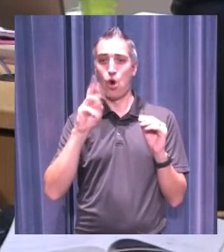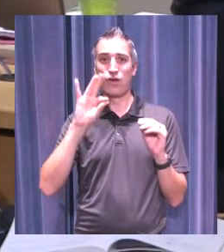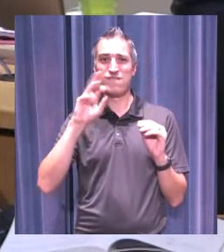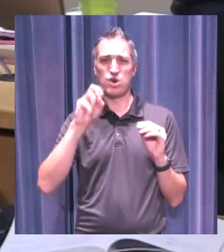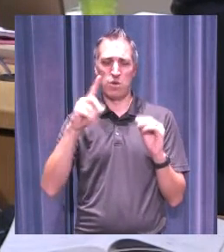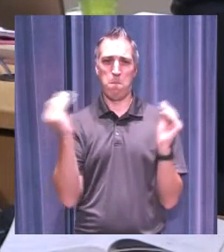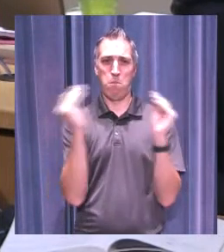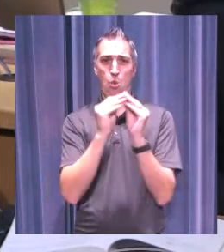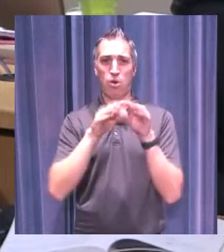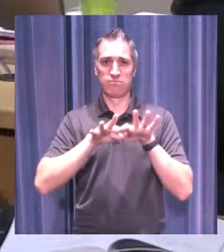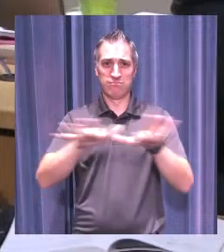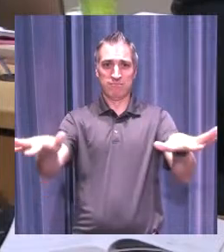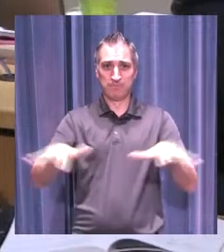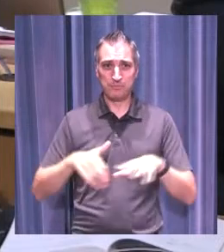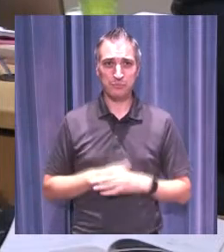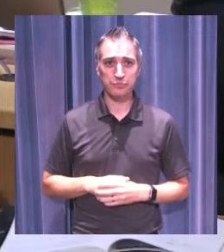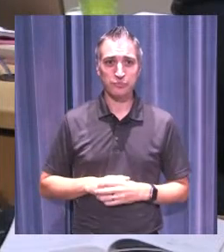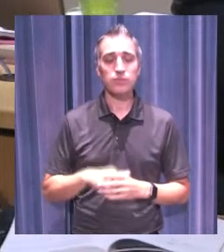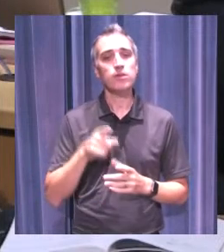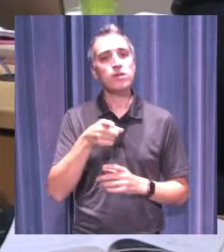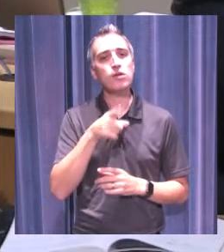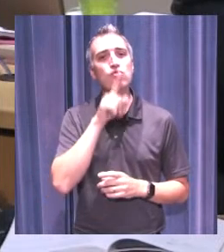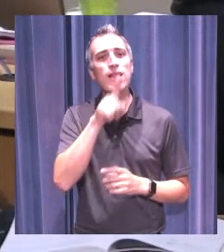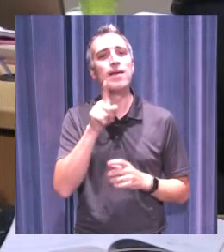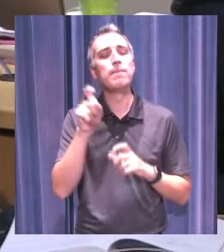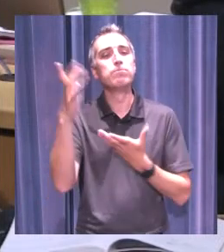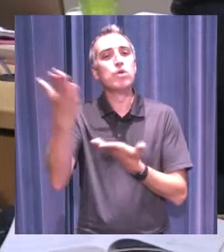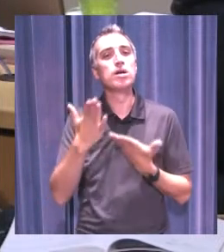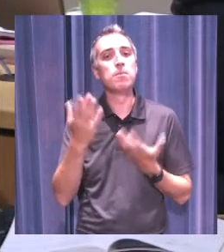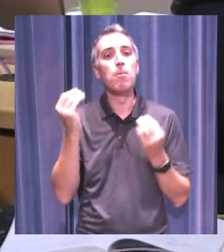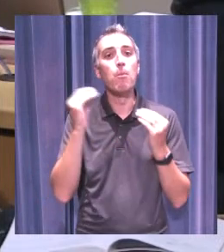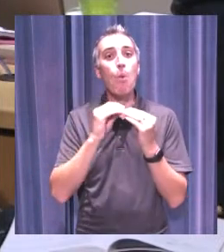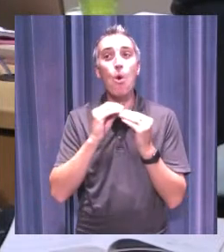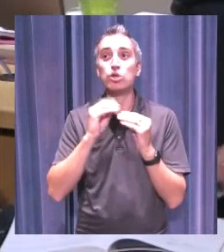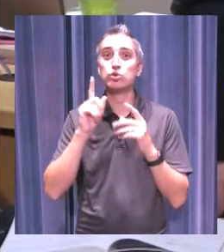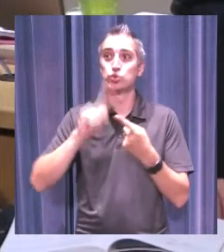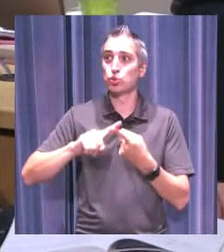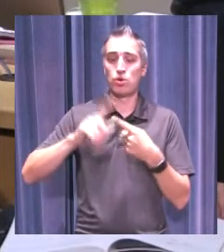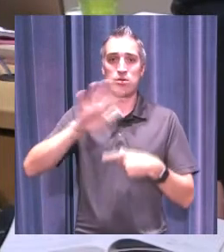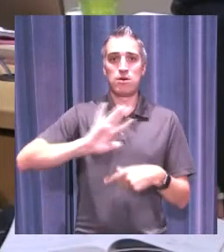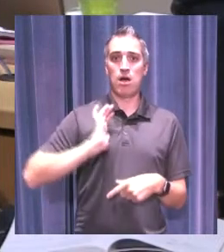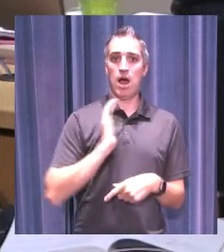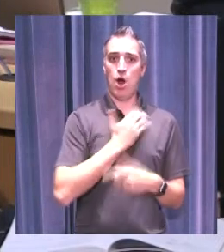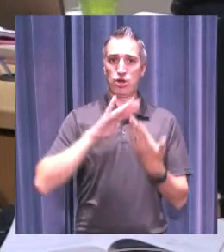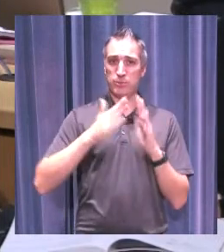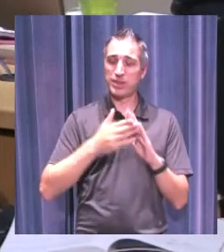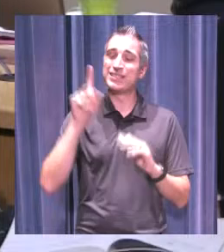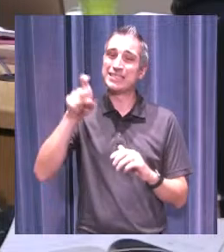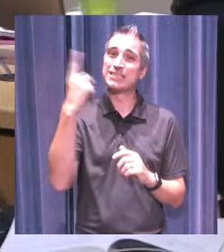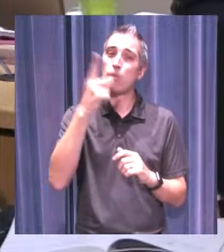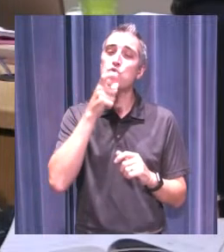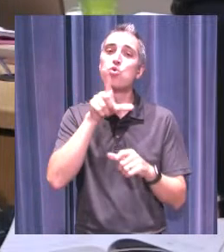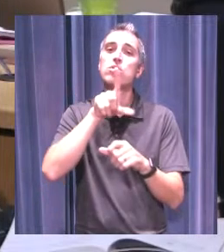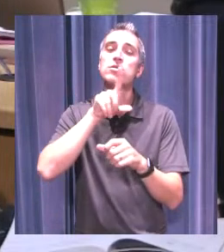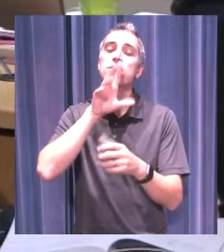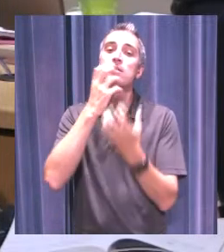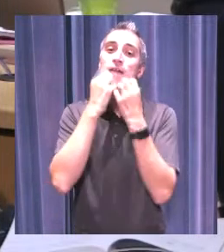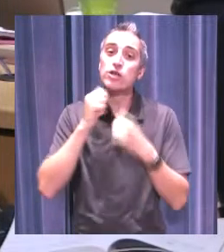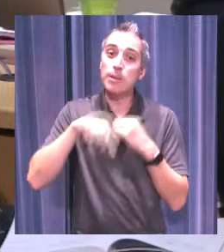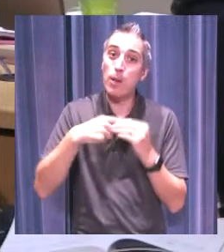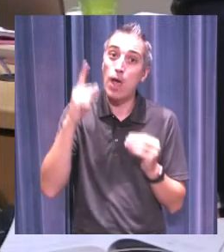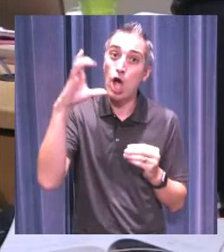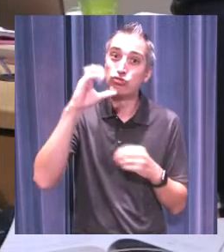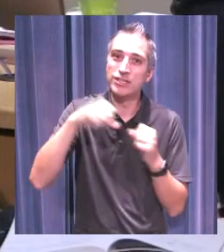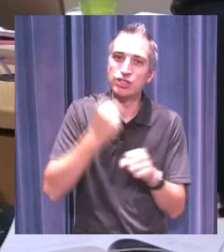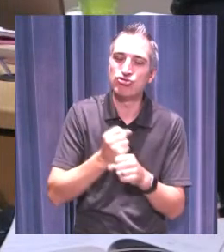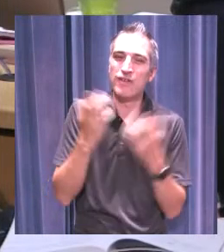integrity of higher education and the betterment it brings to society. The college needs someone who cares about the 100 years of service Mott has given to the